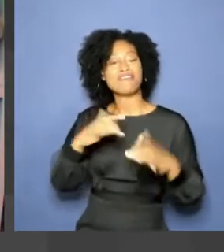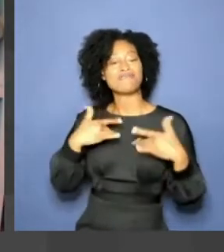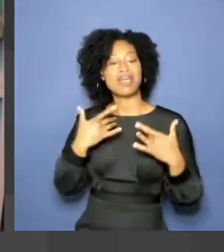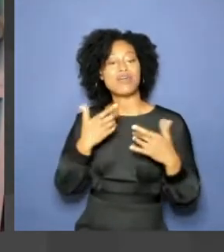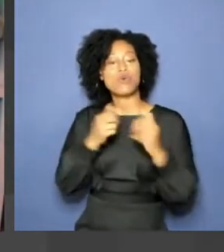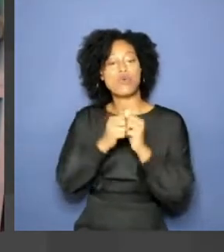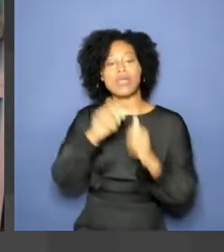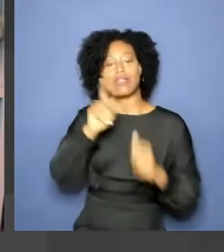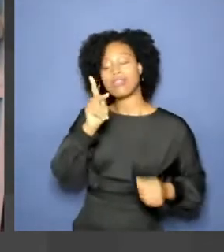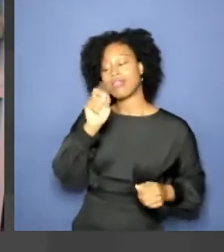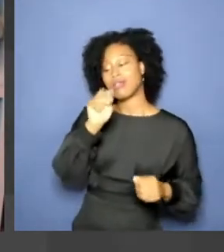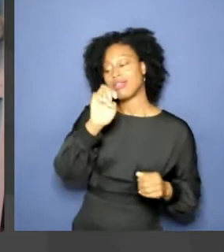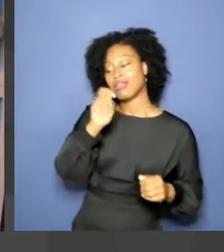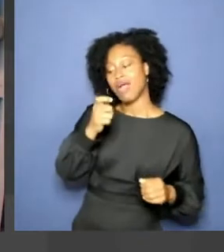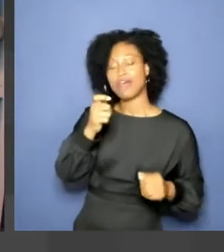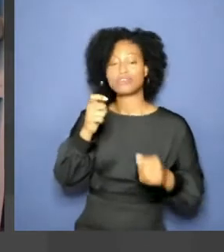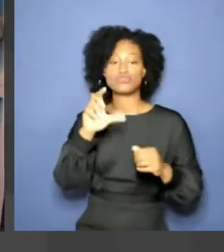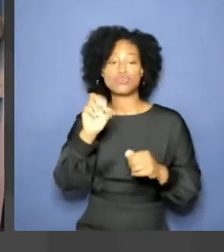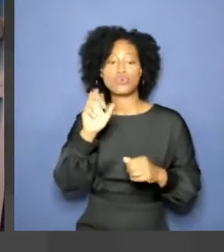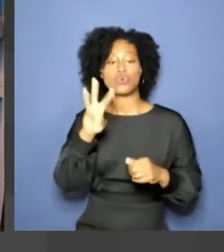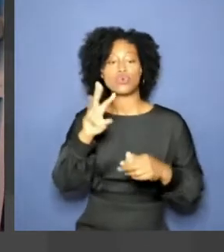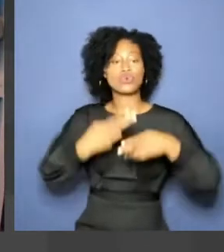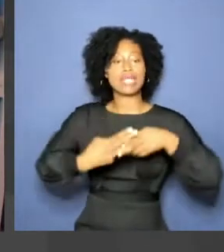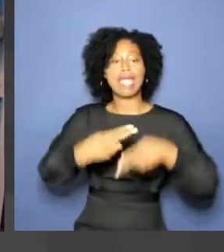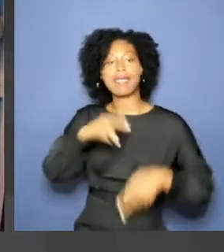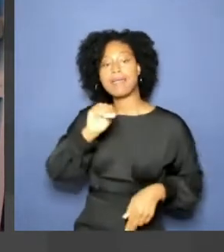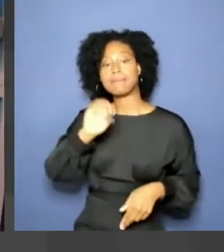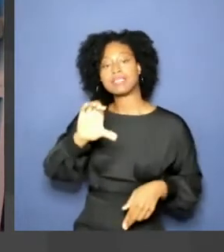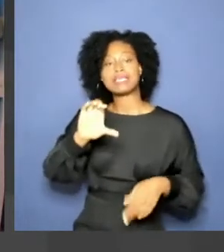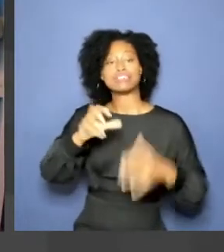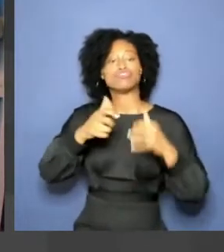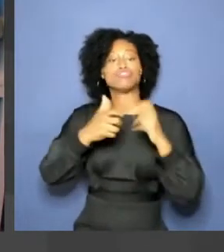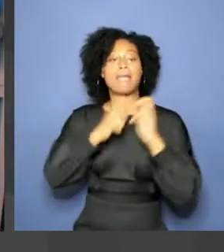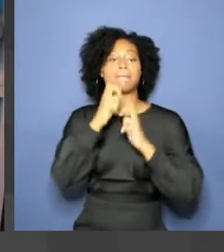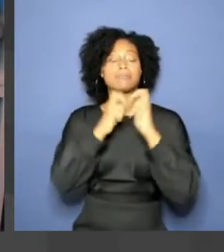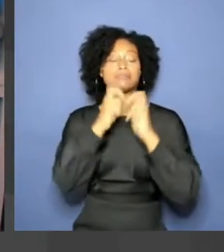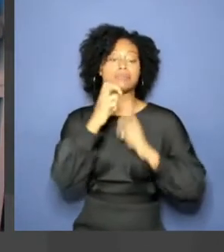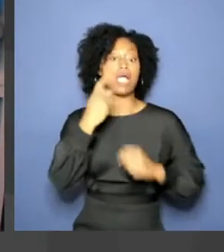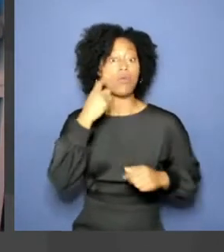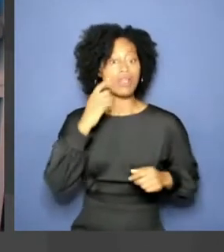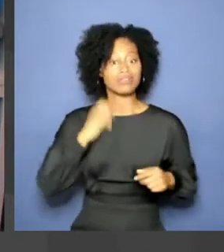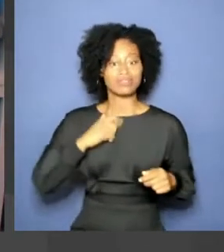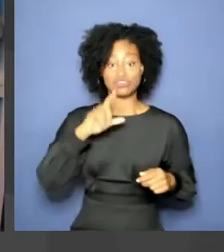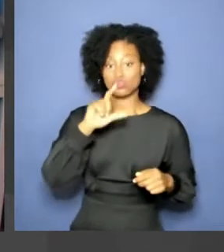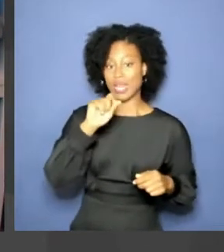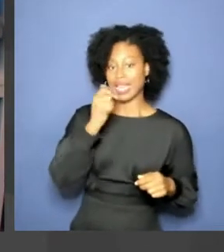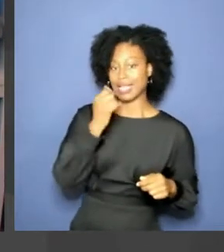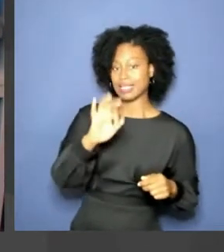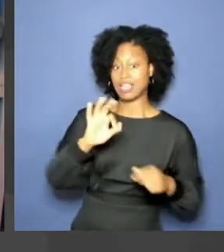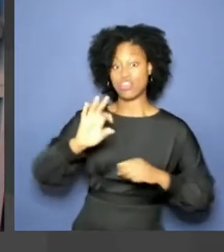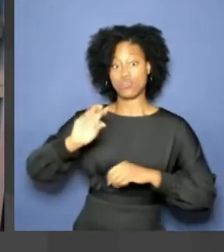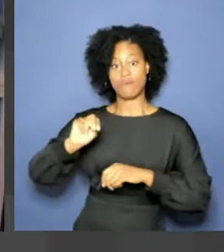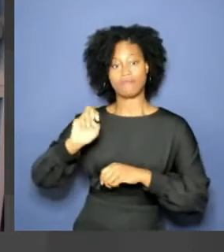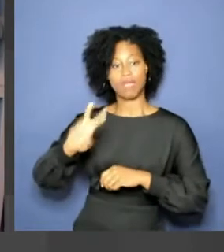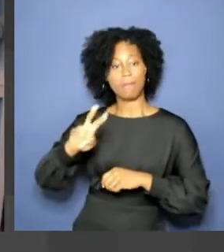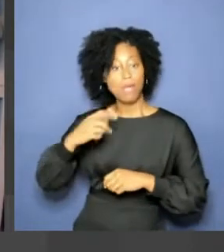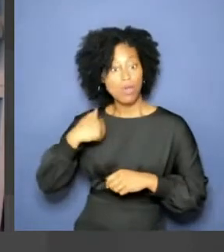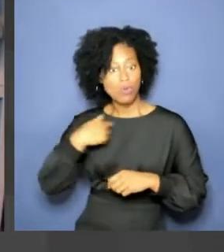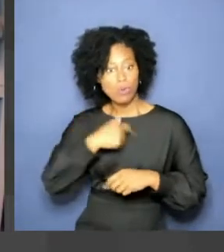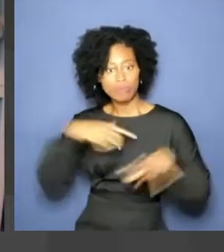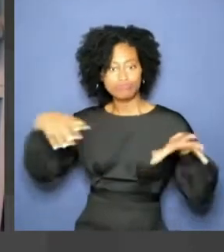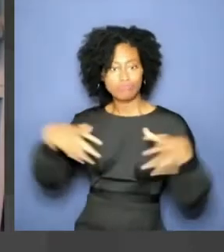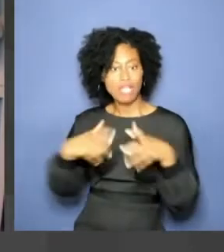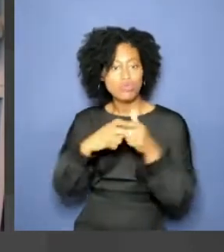MC Championships. Since November in 2019, me and Nox Crew have been working together to make an amazing Minecraft event. The event